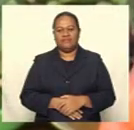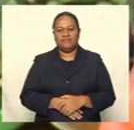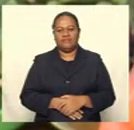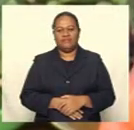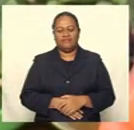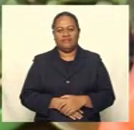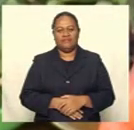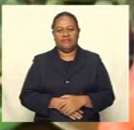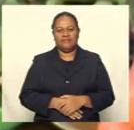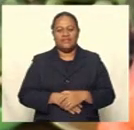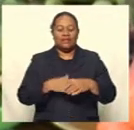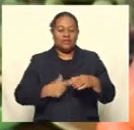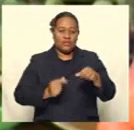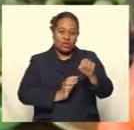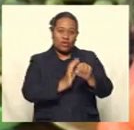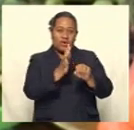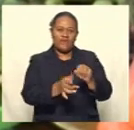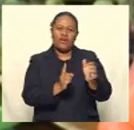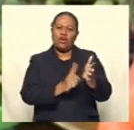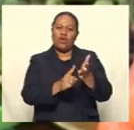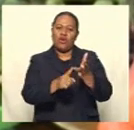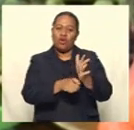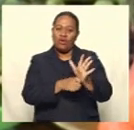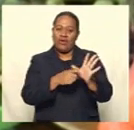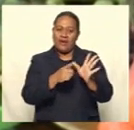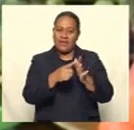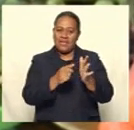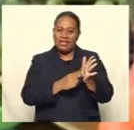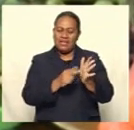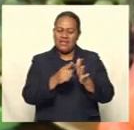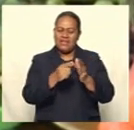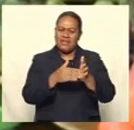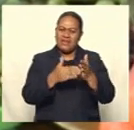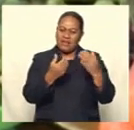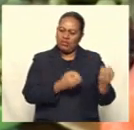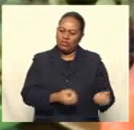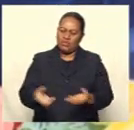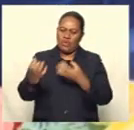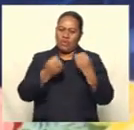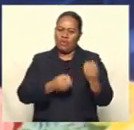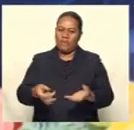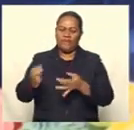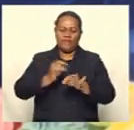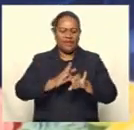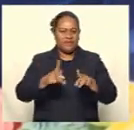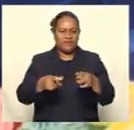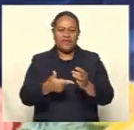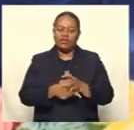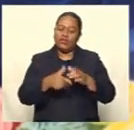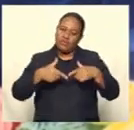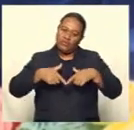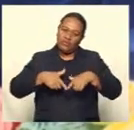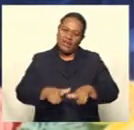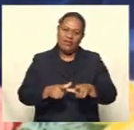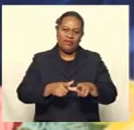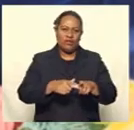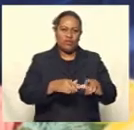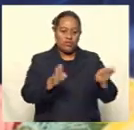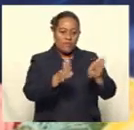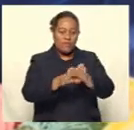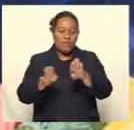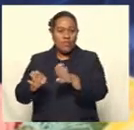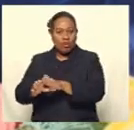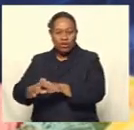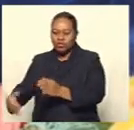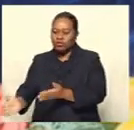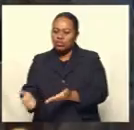Prior to COVID-19, Loraini Rodombitu would have her supplies dropped off at her stall. Now she travels to the containment borders to collect the